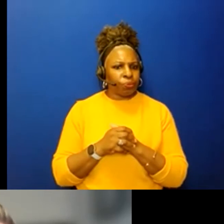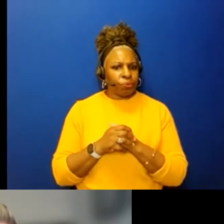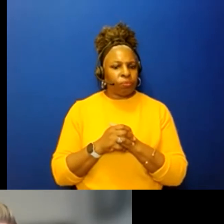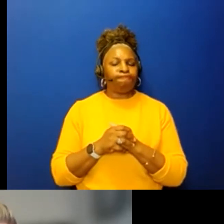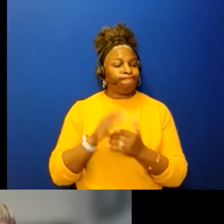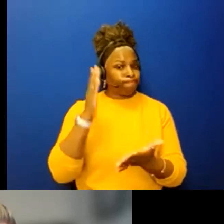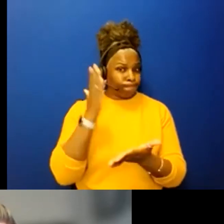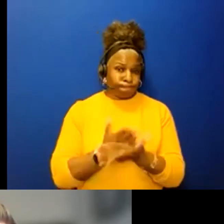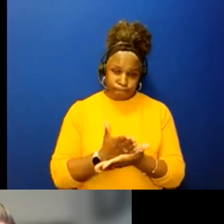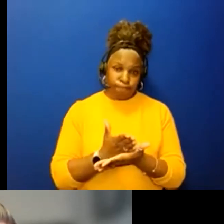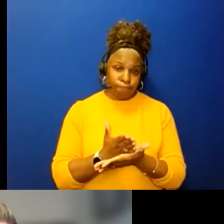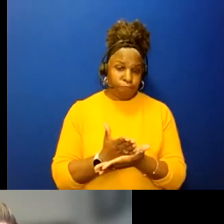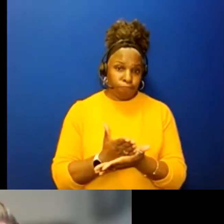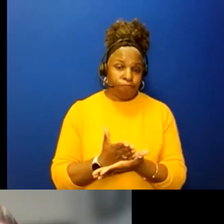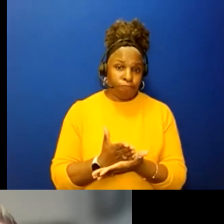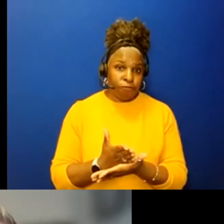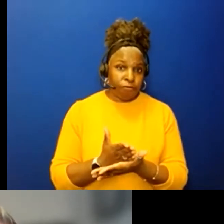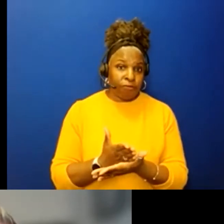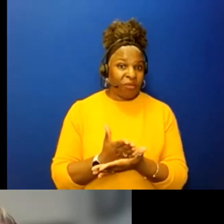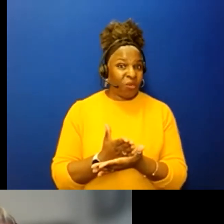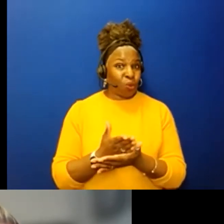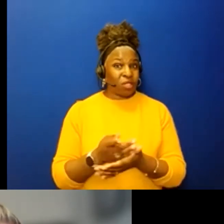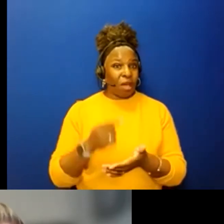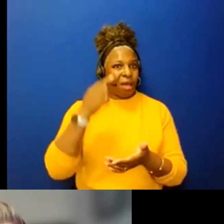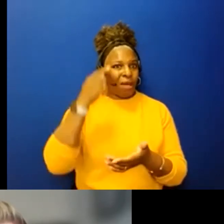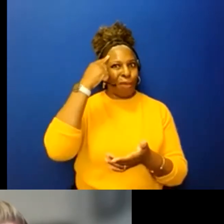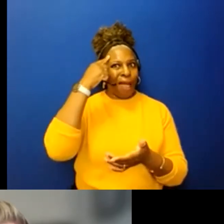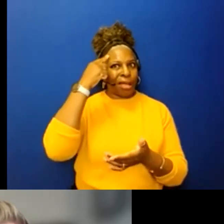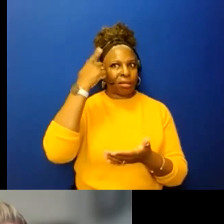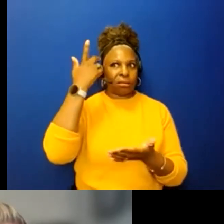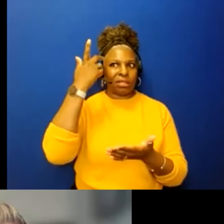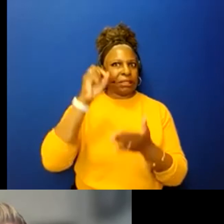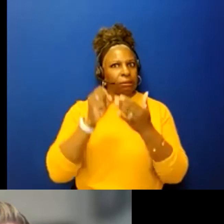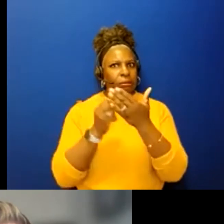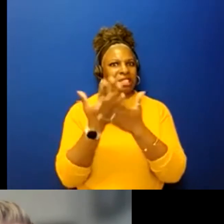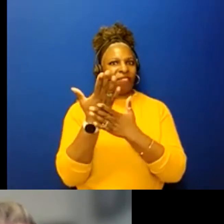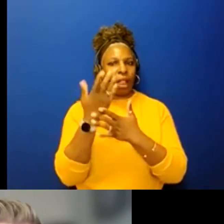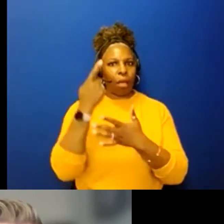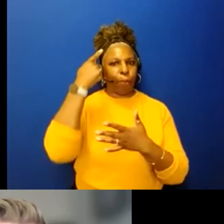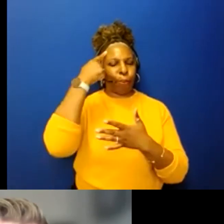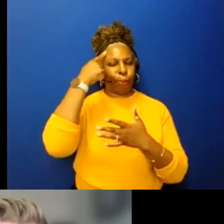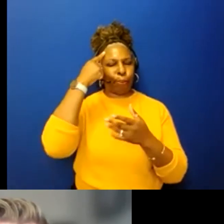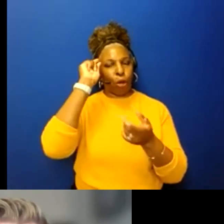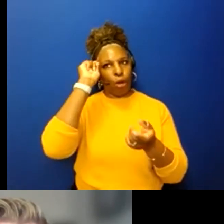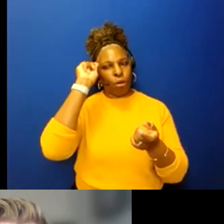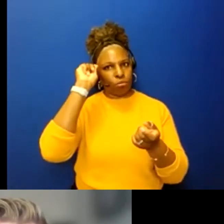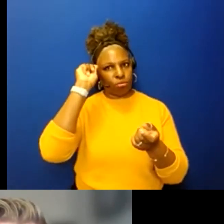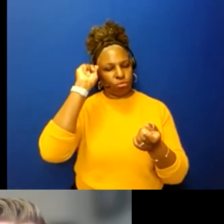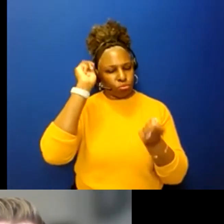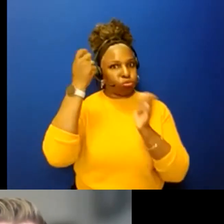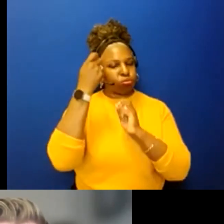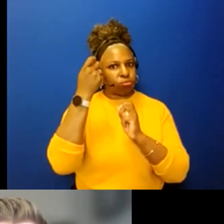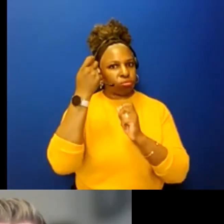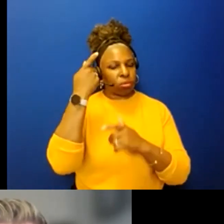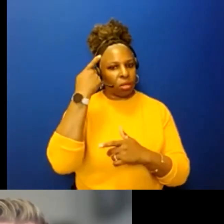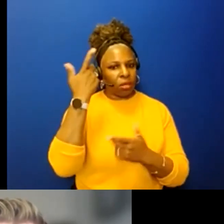is, and I think it's a shift in mindset that we have to work with people to make. Yeah. And as Emma was saying before, it's so